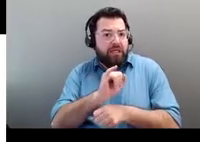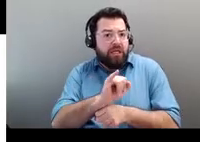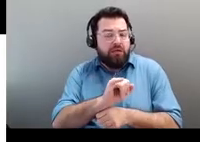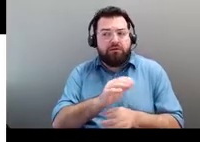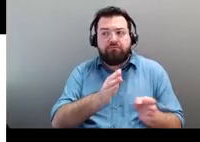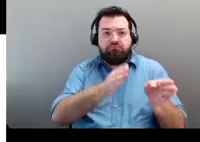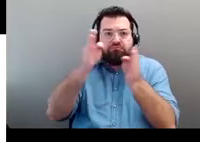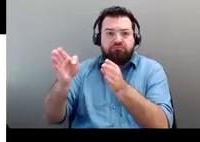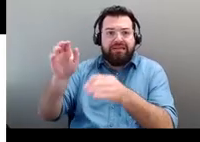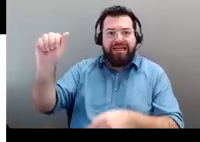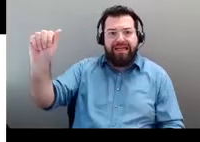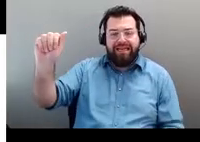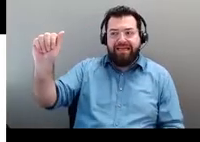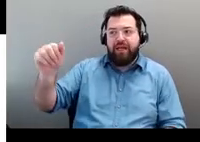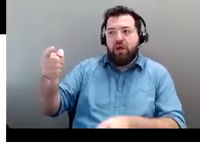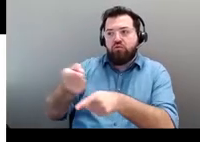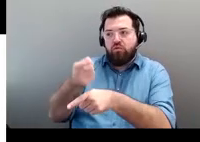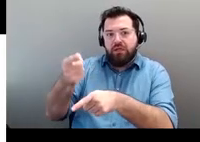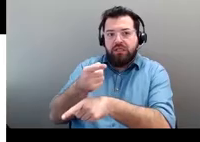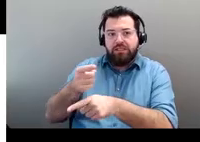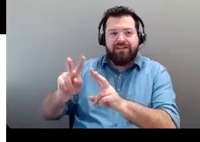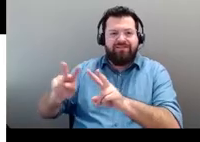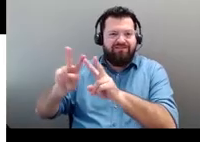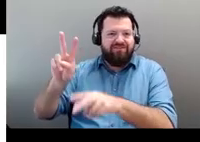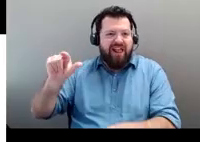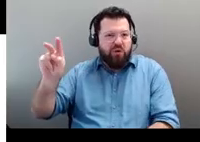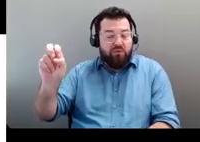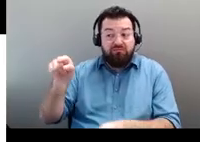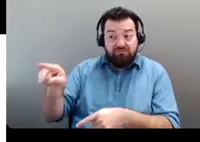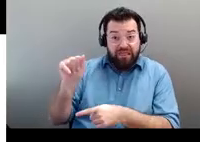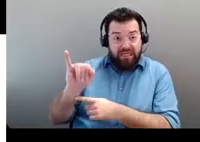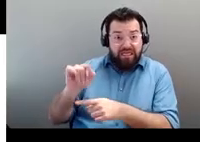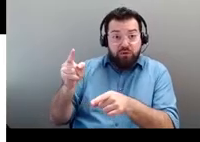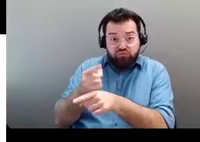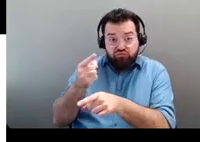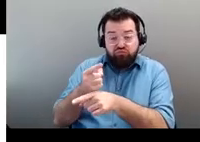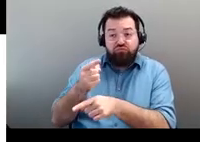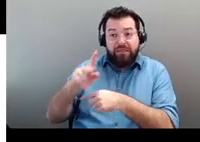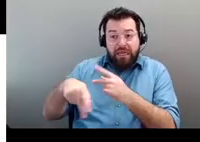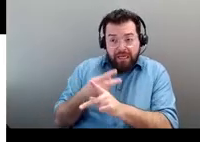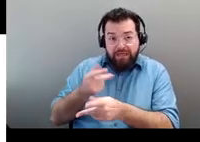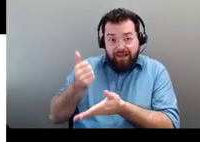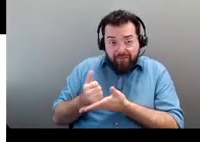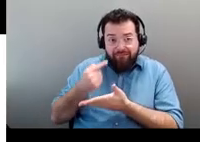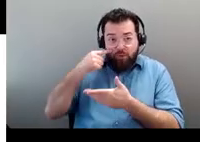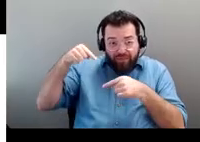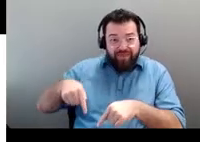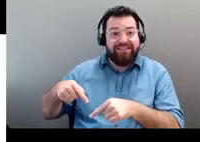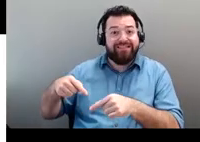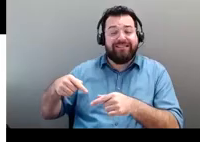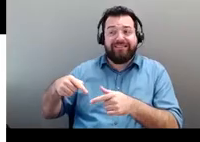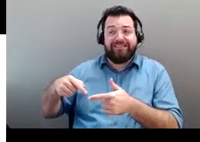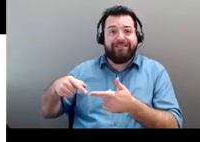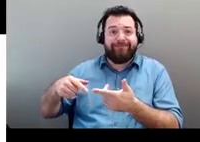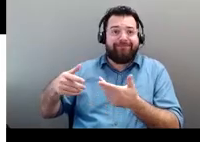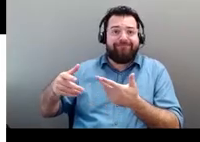Appropriateness slash value. Is AI the right kind of help for this purpose, for this task, for